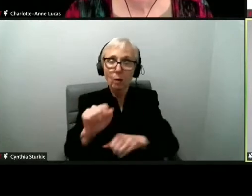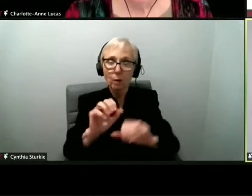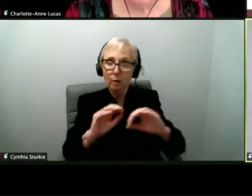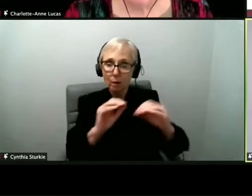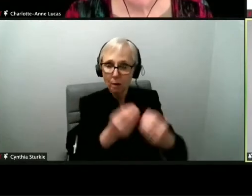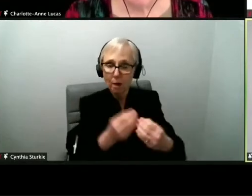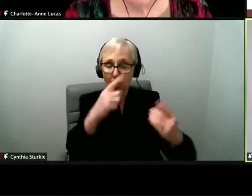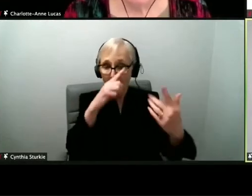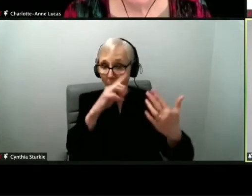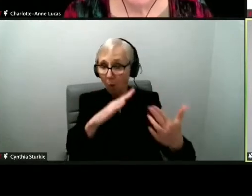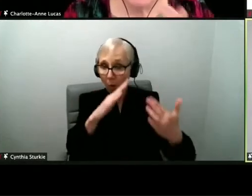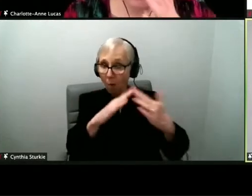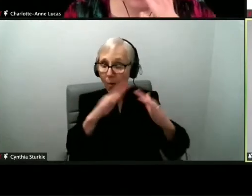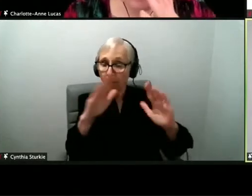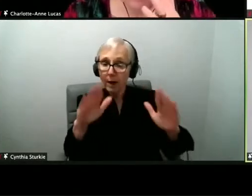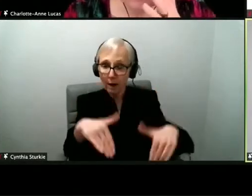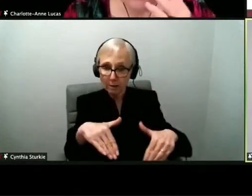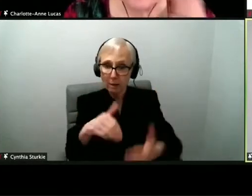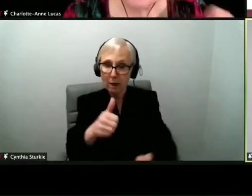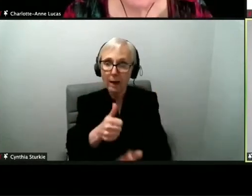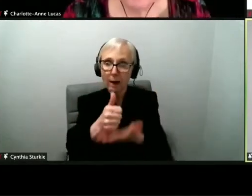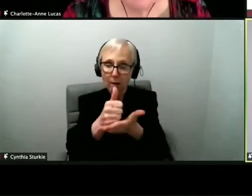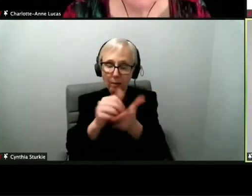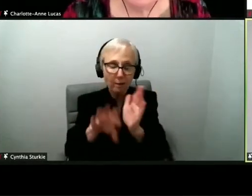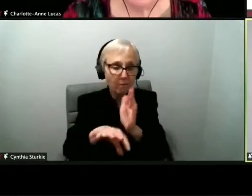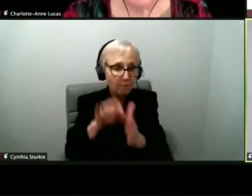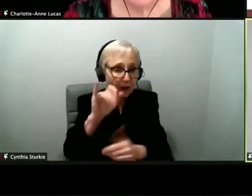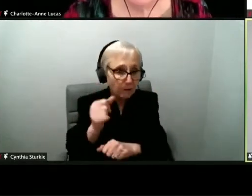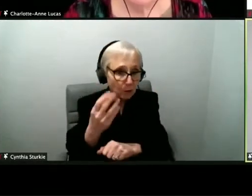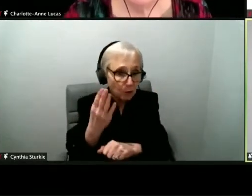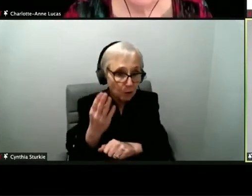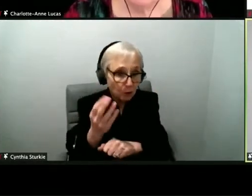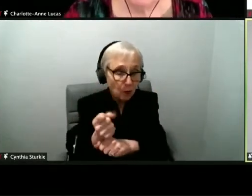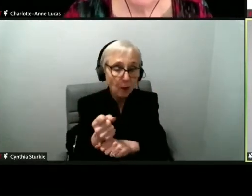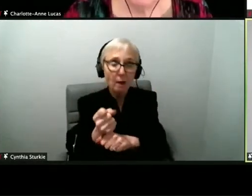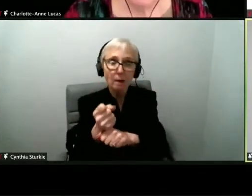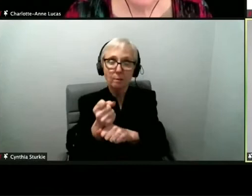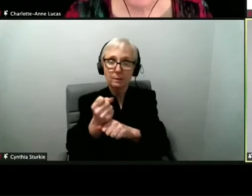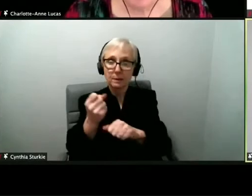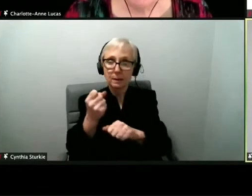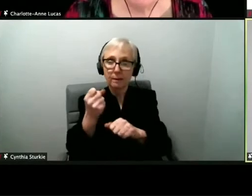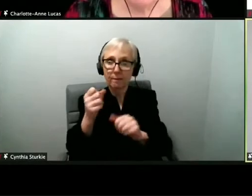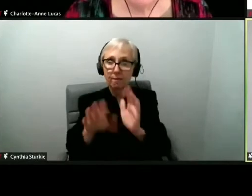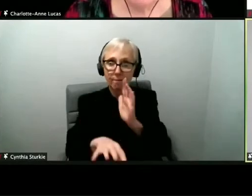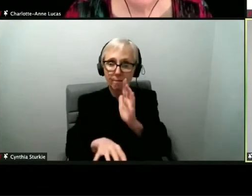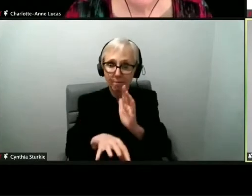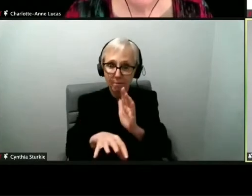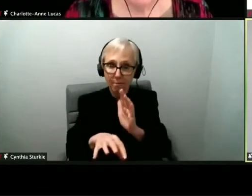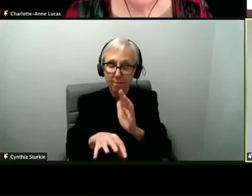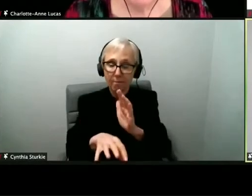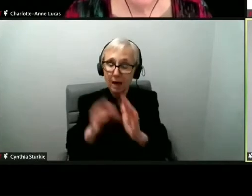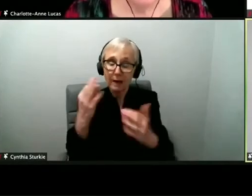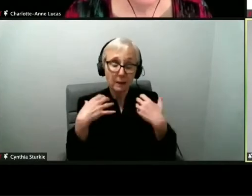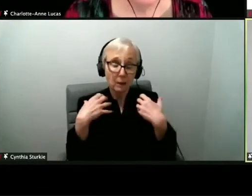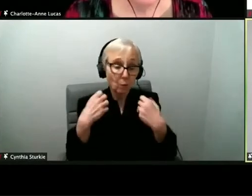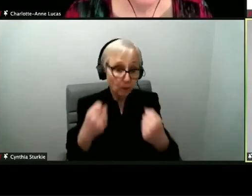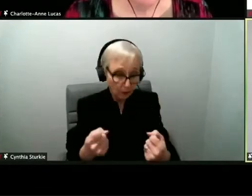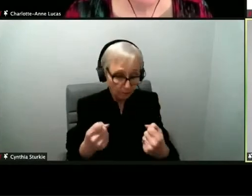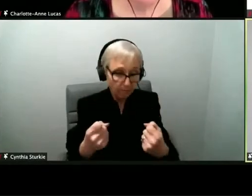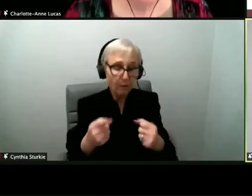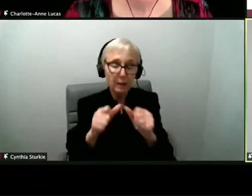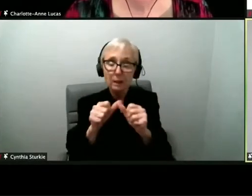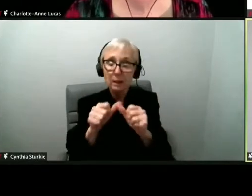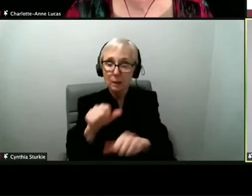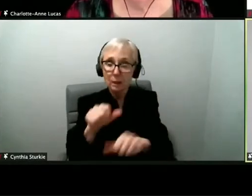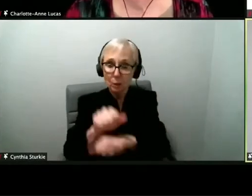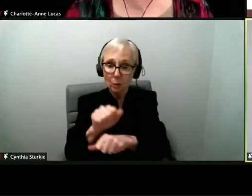the Hope House, who helps our homeless find jobs and help them find a source of becoming and finding themselves again. And then we continue to work